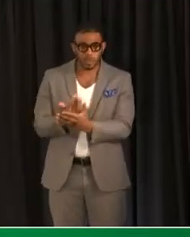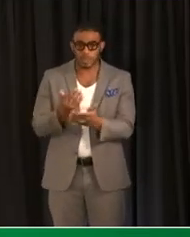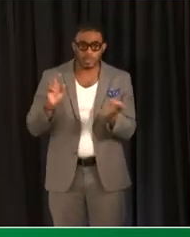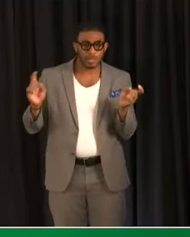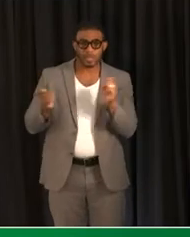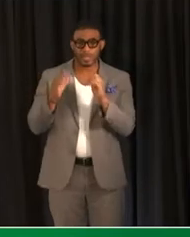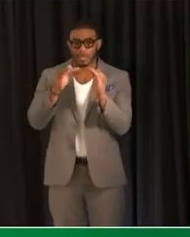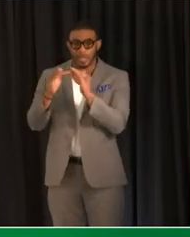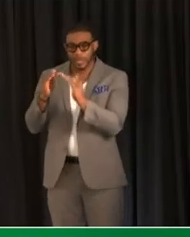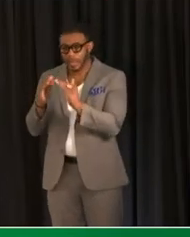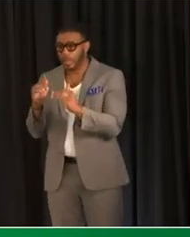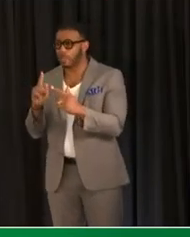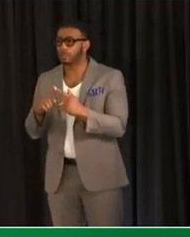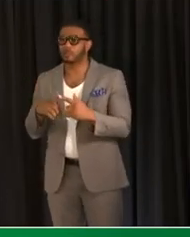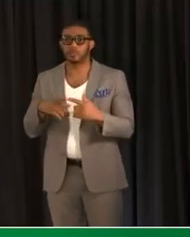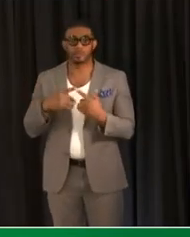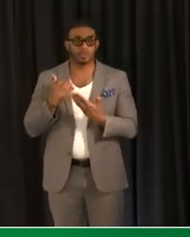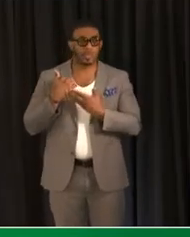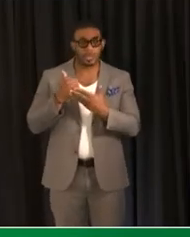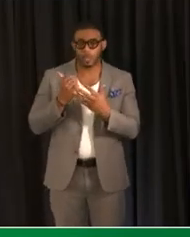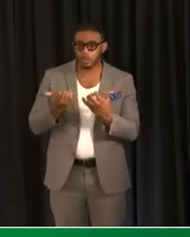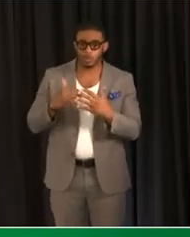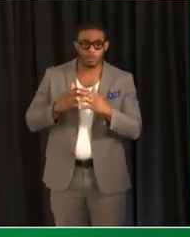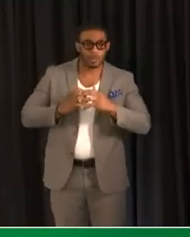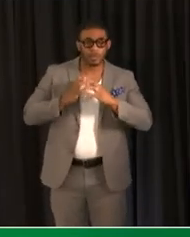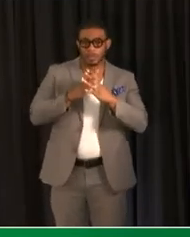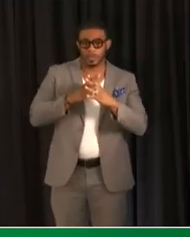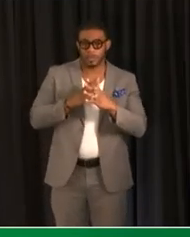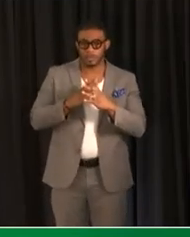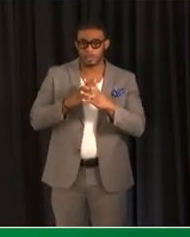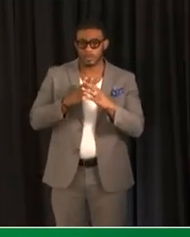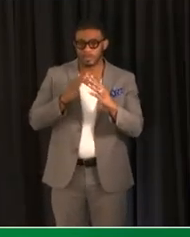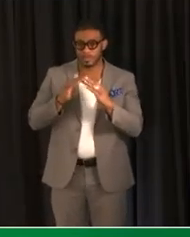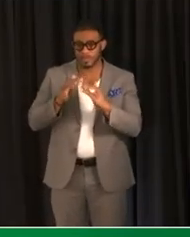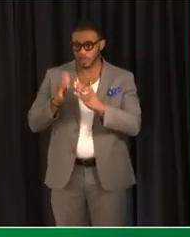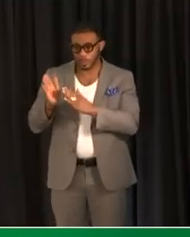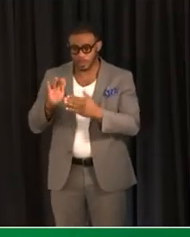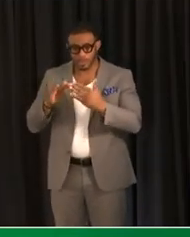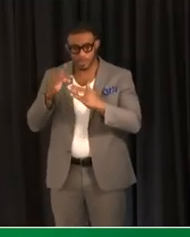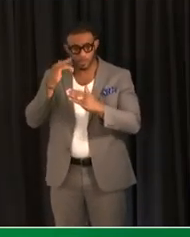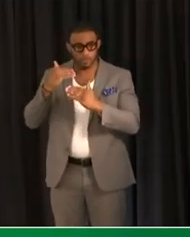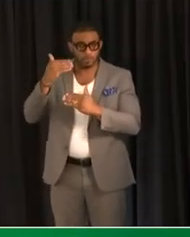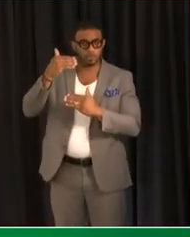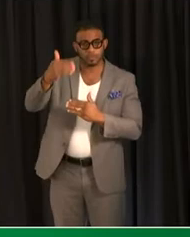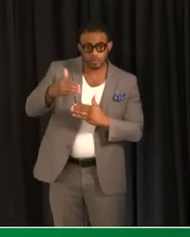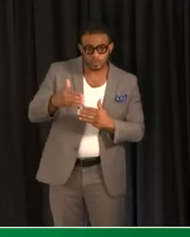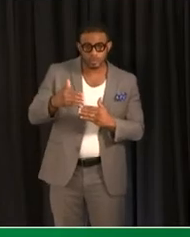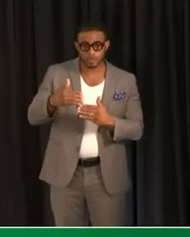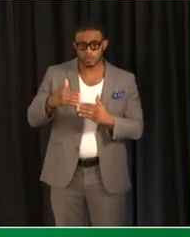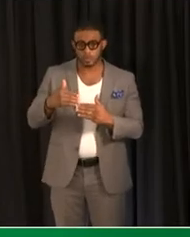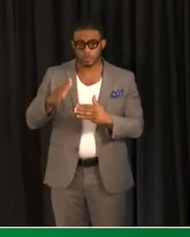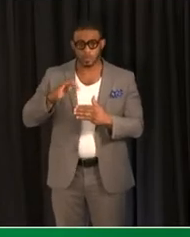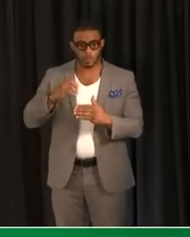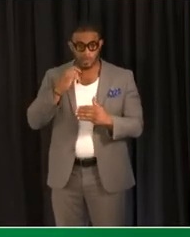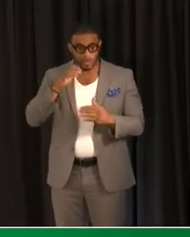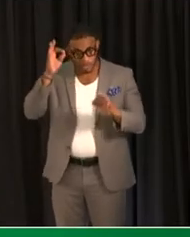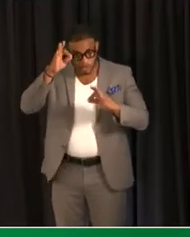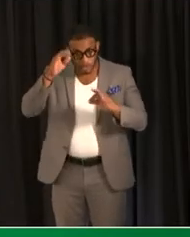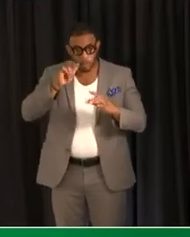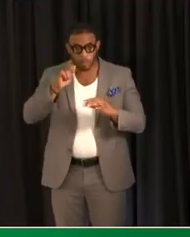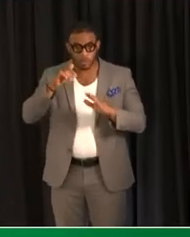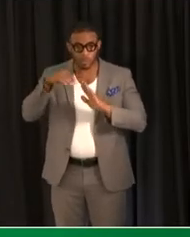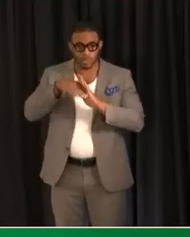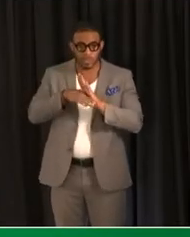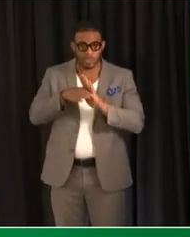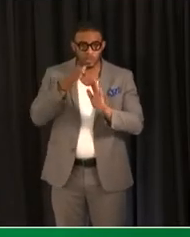to revitalize downtown, to help rebuild and prepare the city for what we